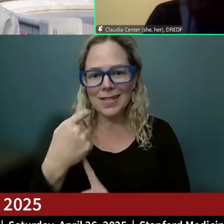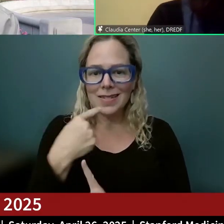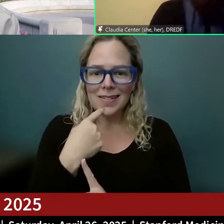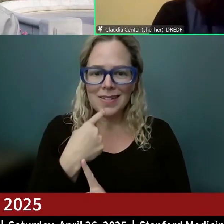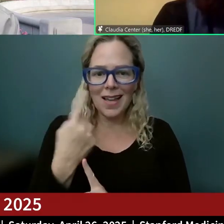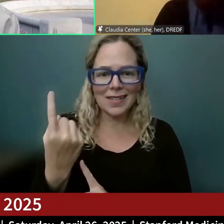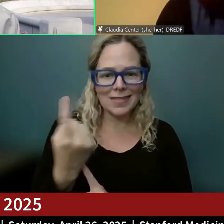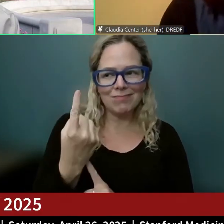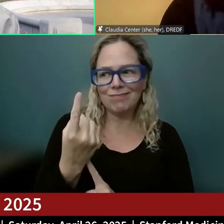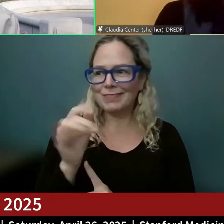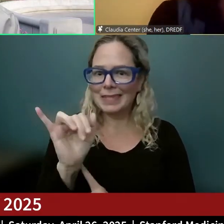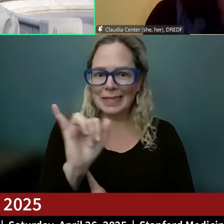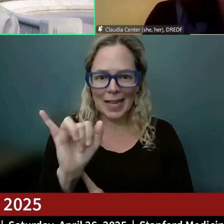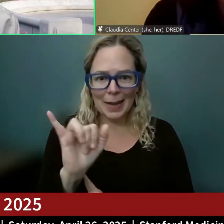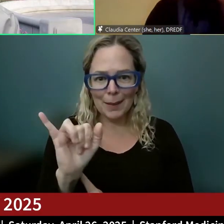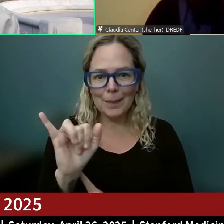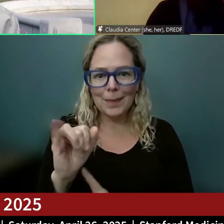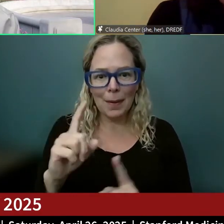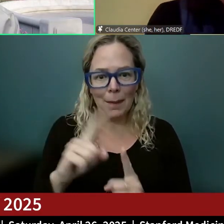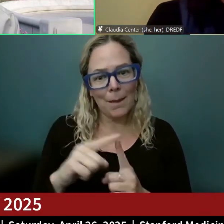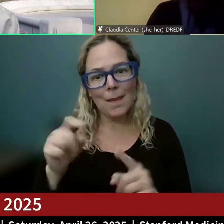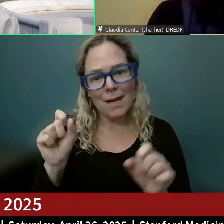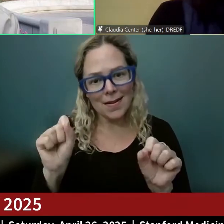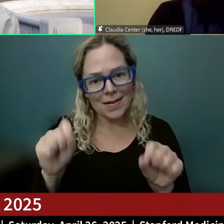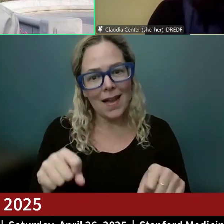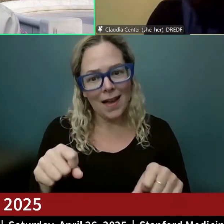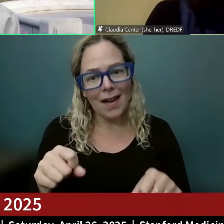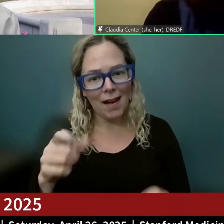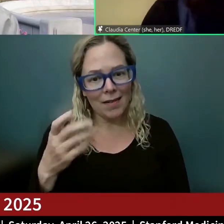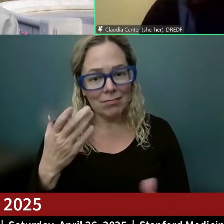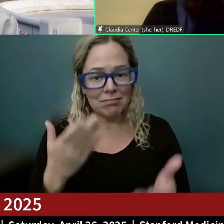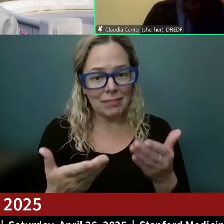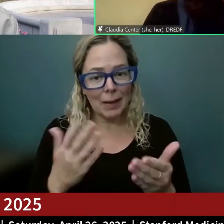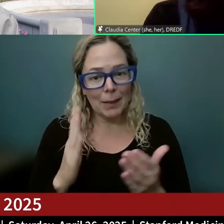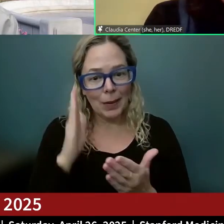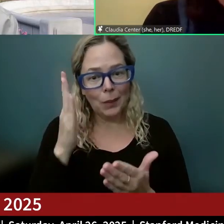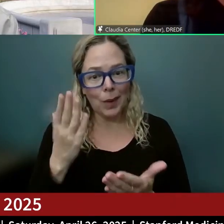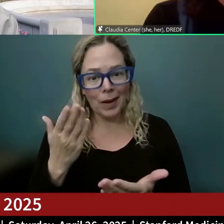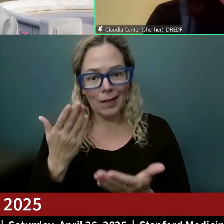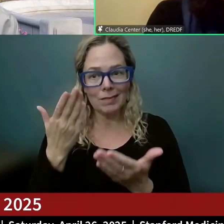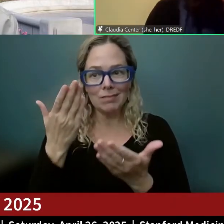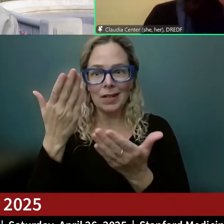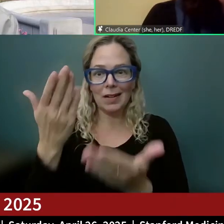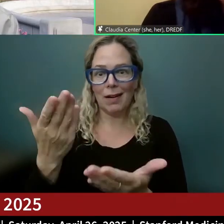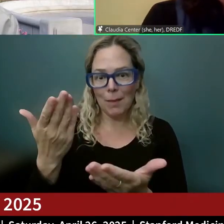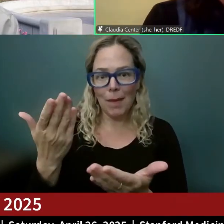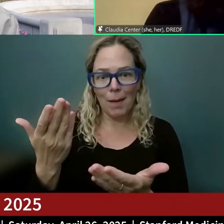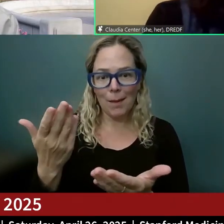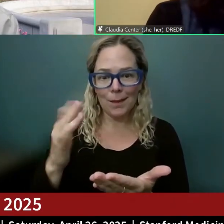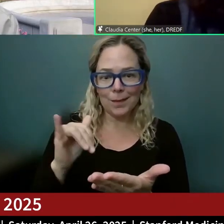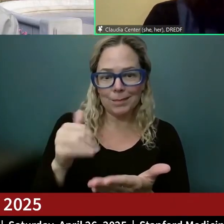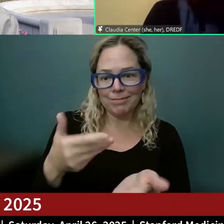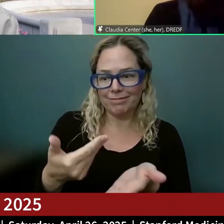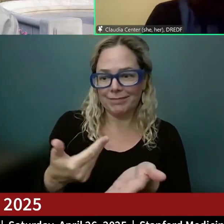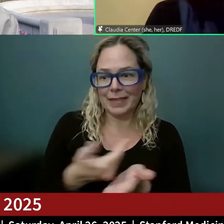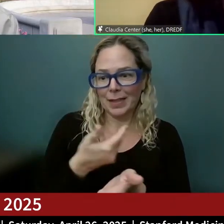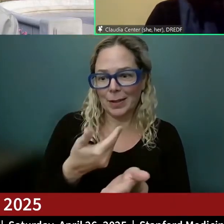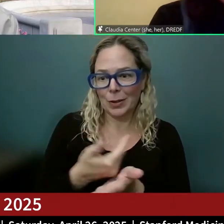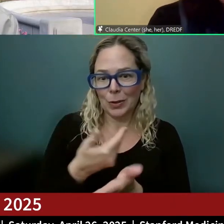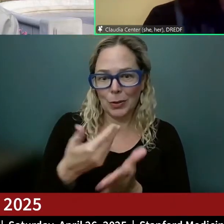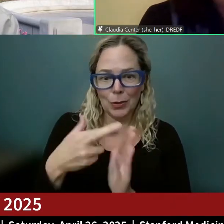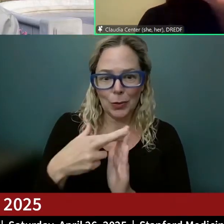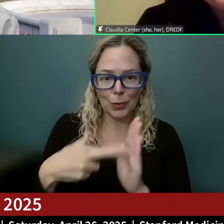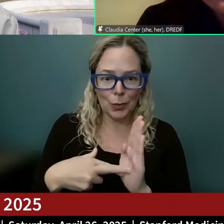to the same thing. Mm, But yeah, it may be that that'll come up, that the new rule didn't exist during then. But of